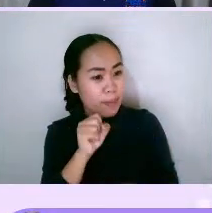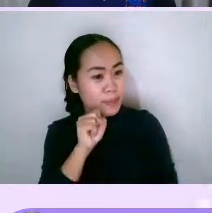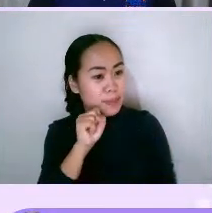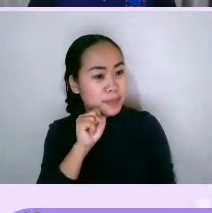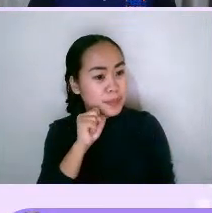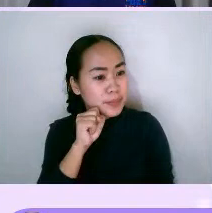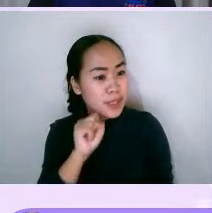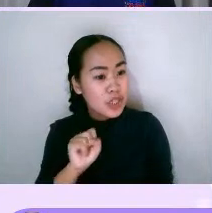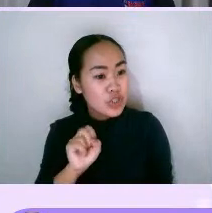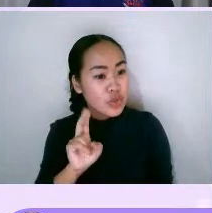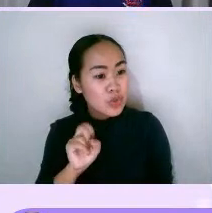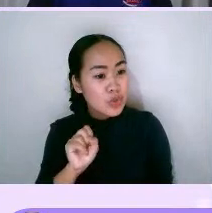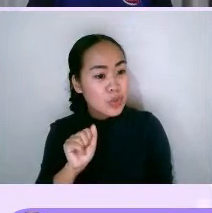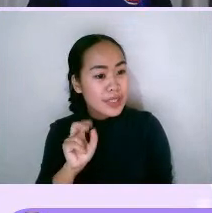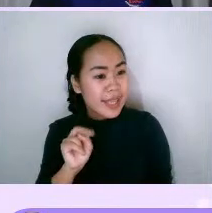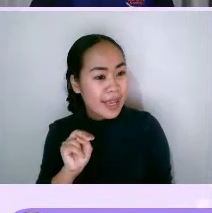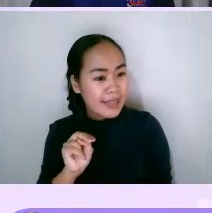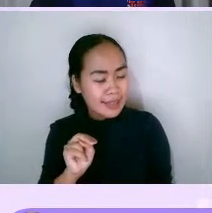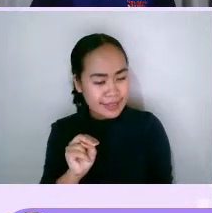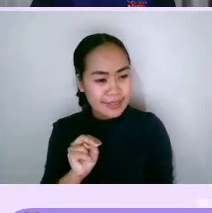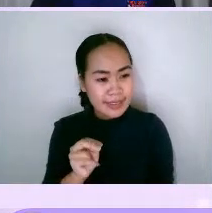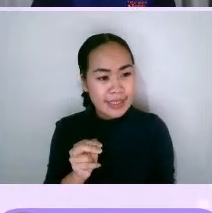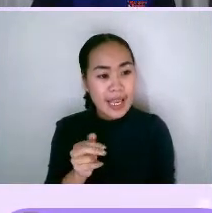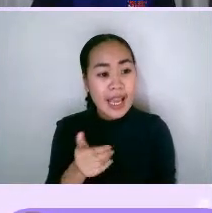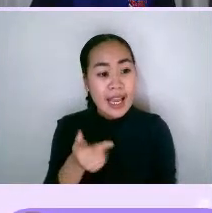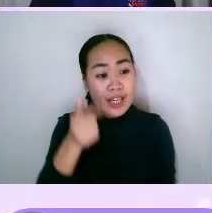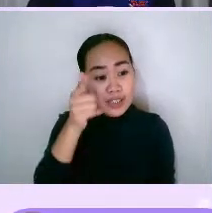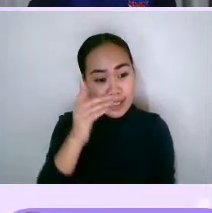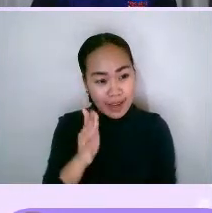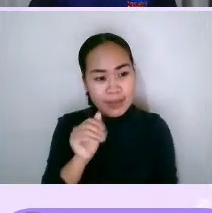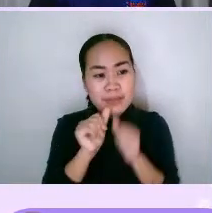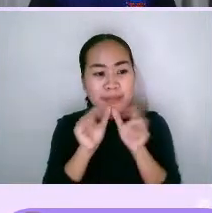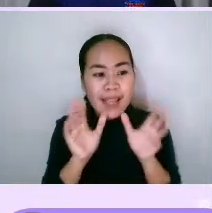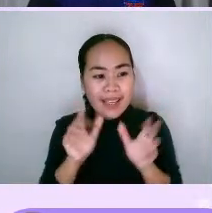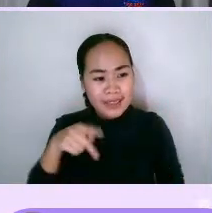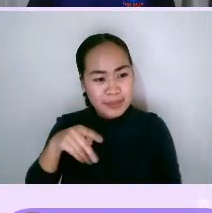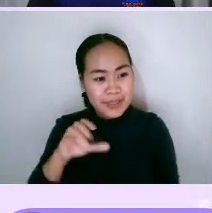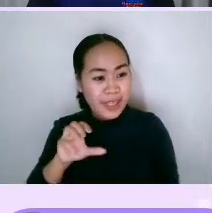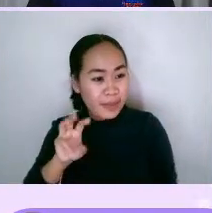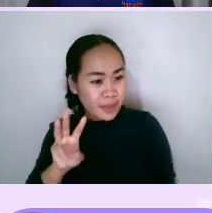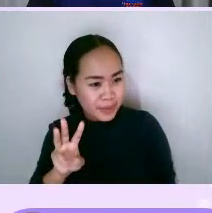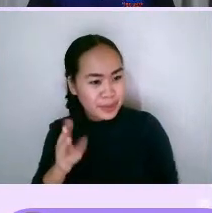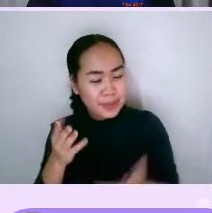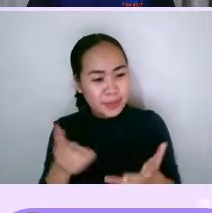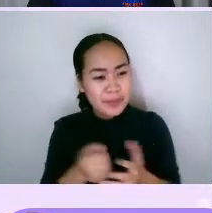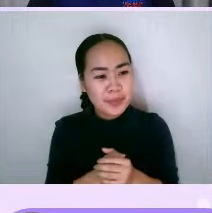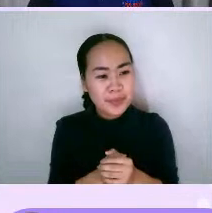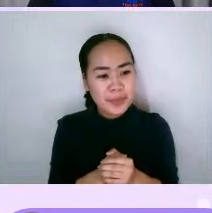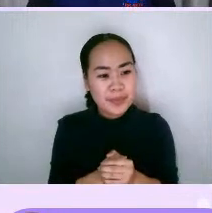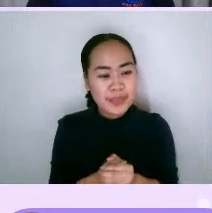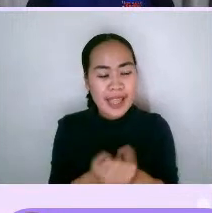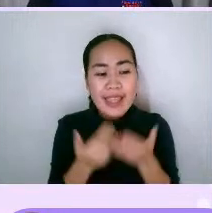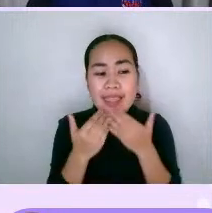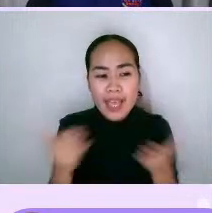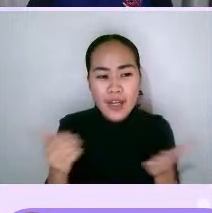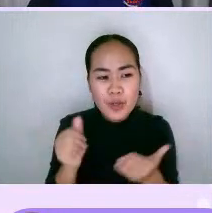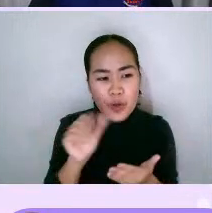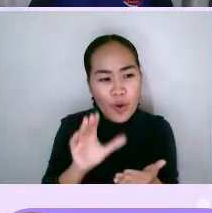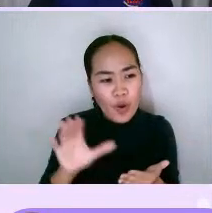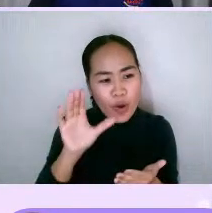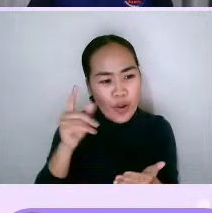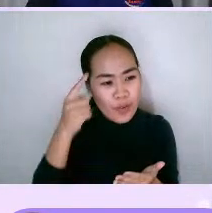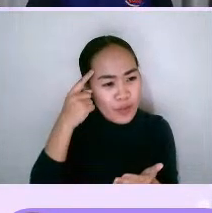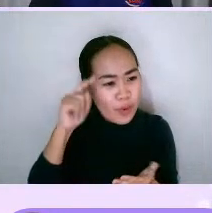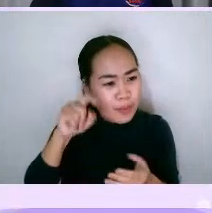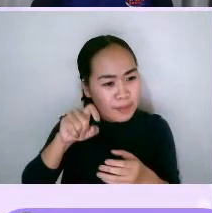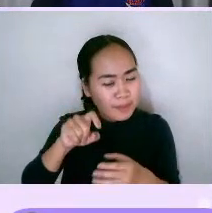Mabatung, God bless po, Philippine Commission on Women. From Mrs. Oridina, thank you all who break the ICT